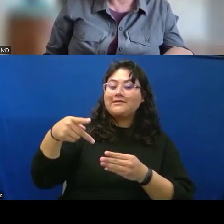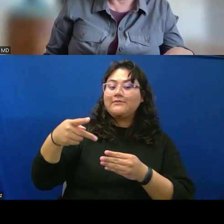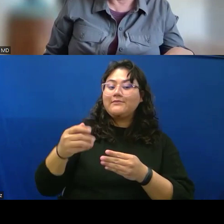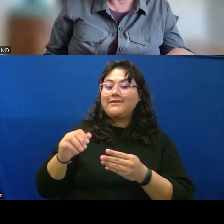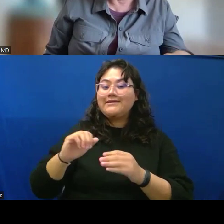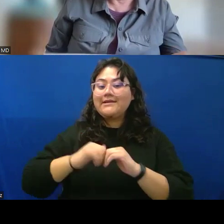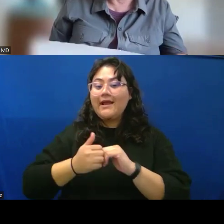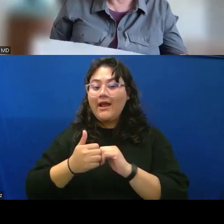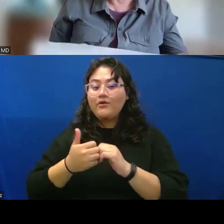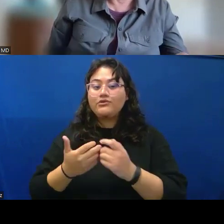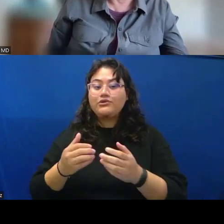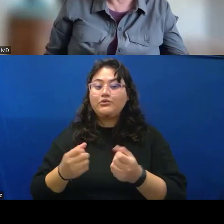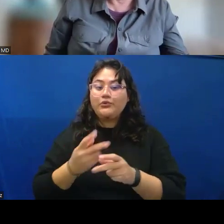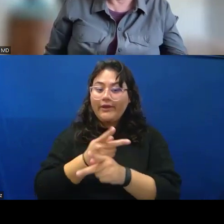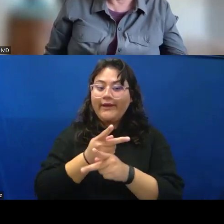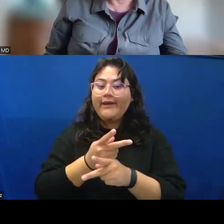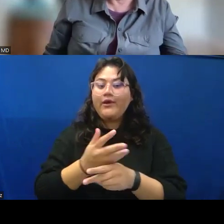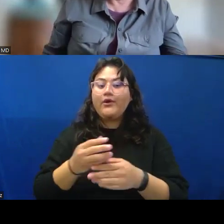practice.